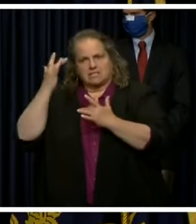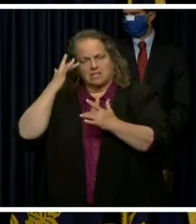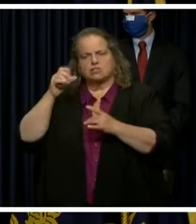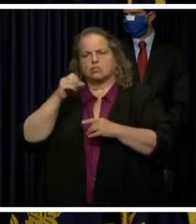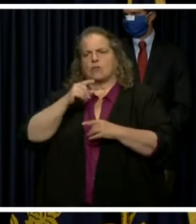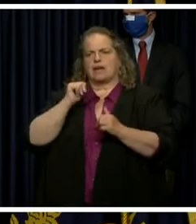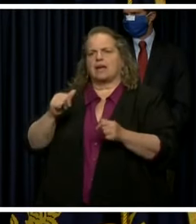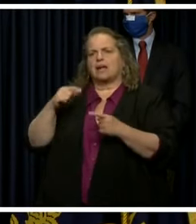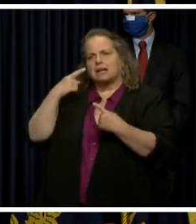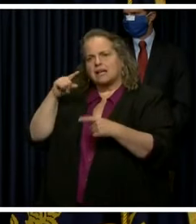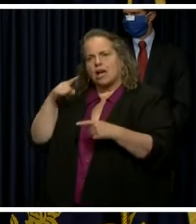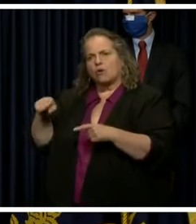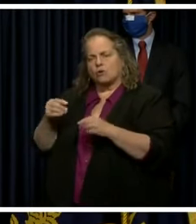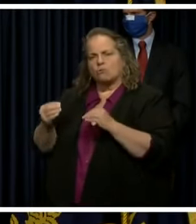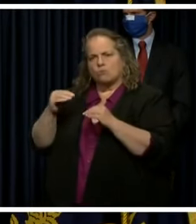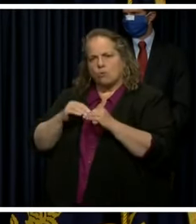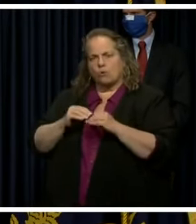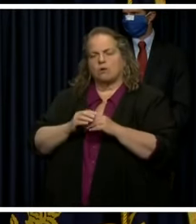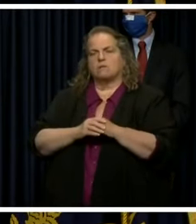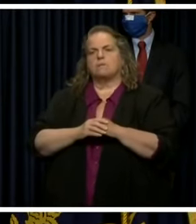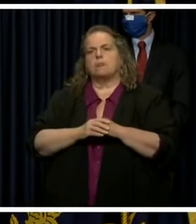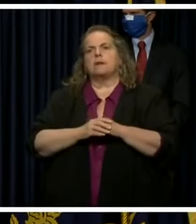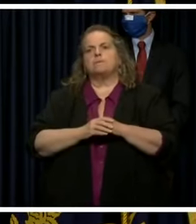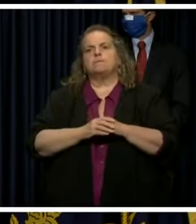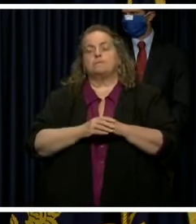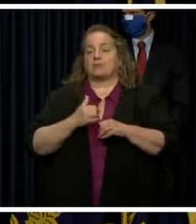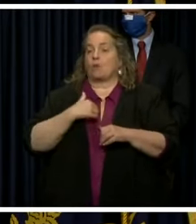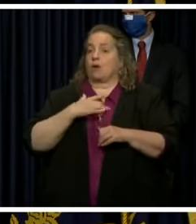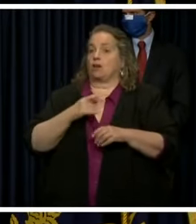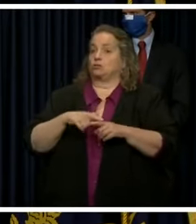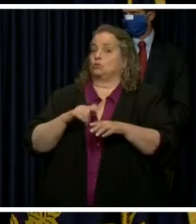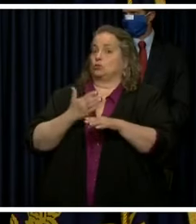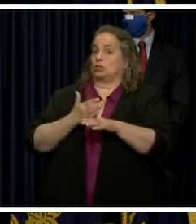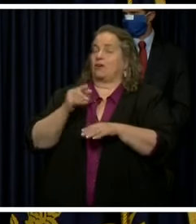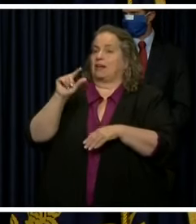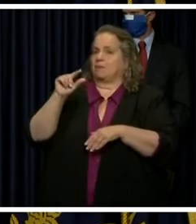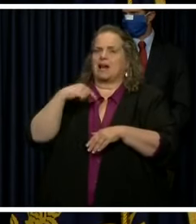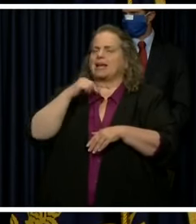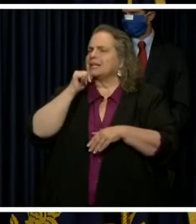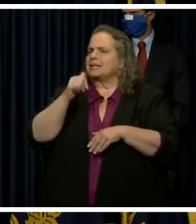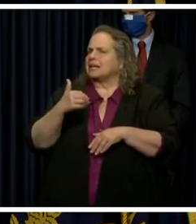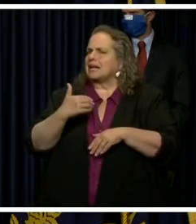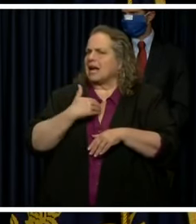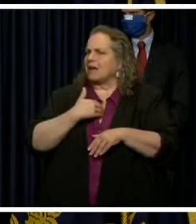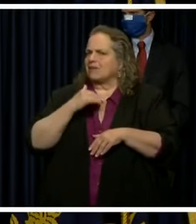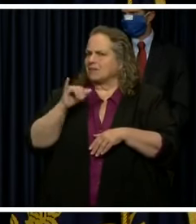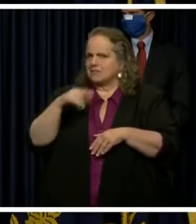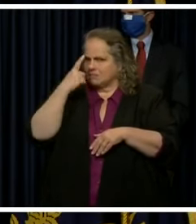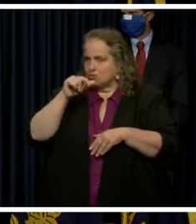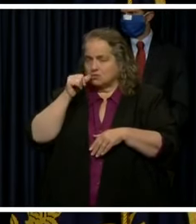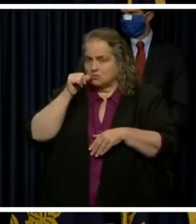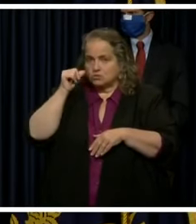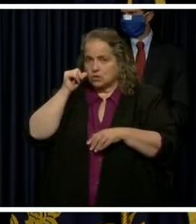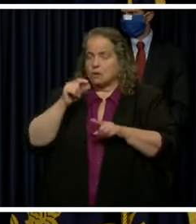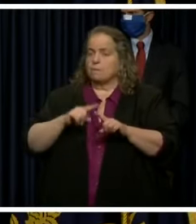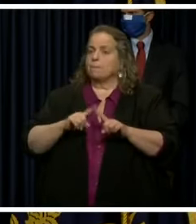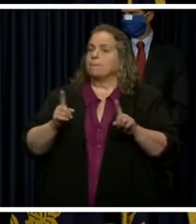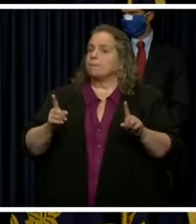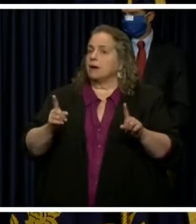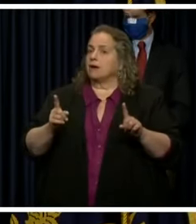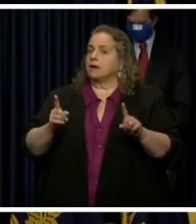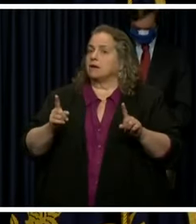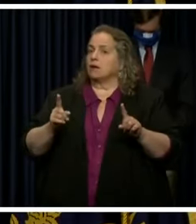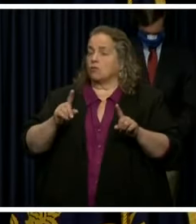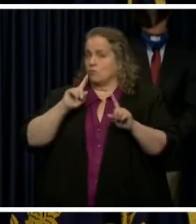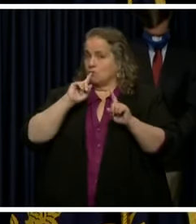they could have care implemented promptly. I would like to share just a little bit. I didn't have this for yesterday, but